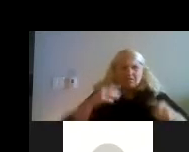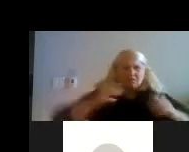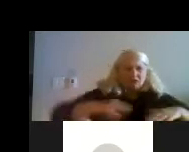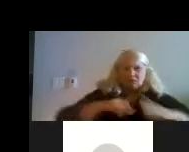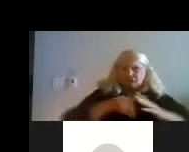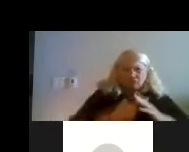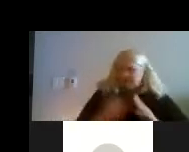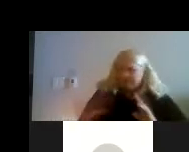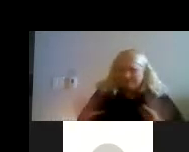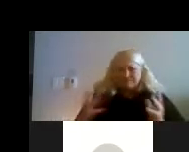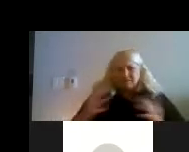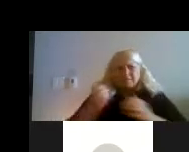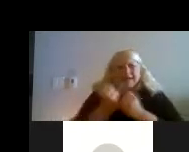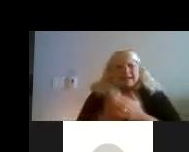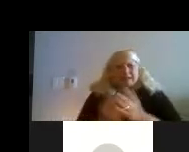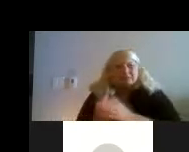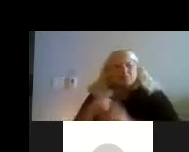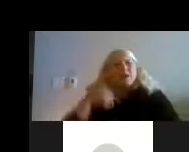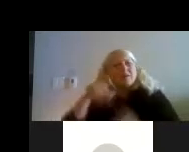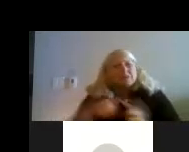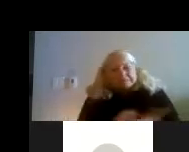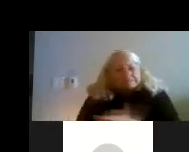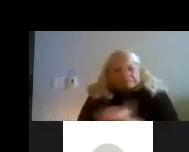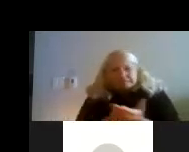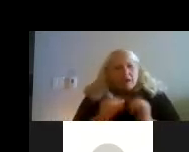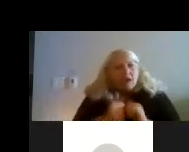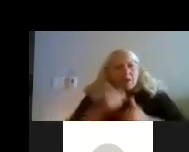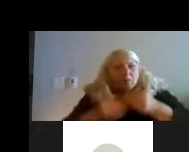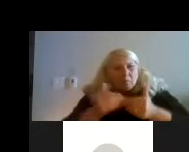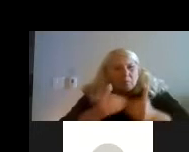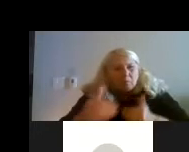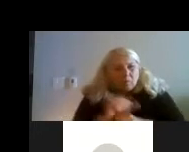for reconciliation actions. And also this is what keeps us accountable.